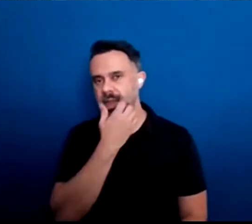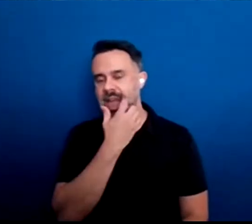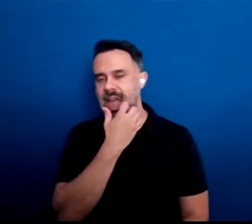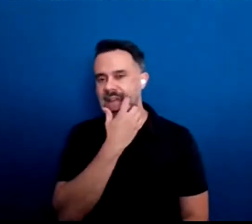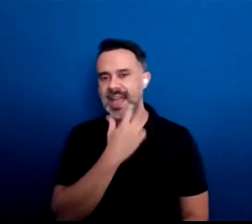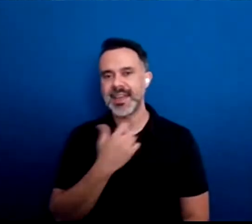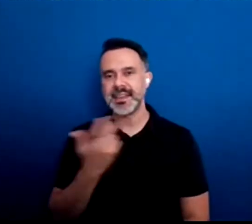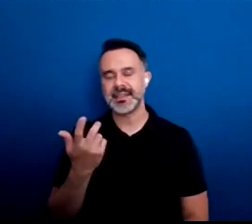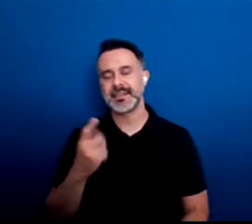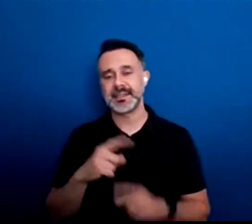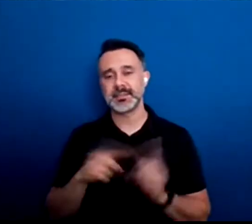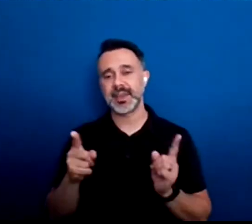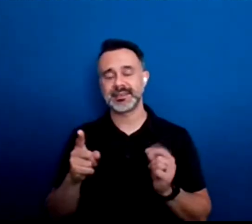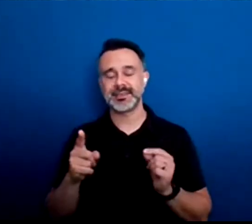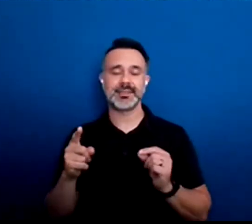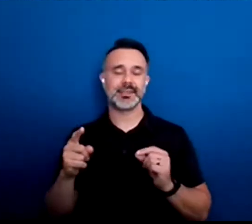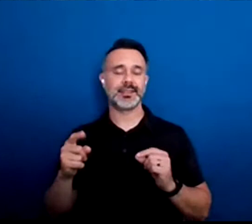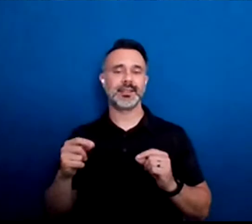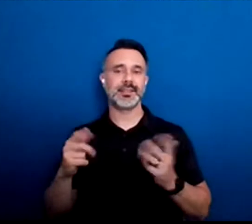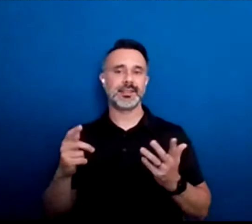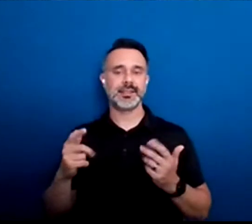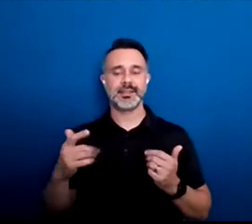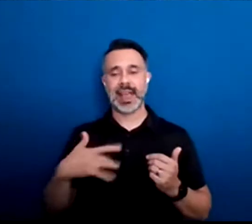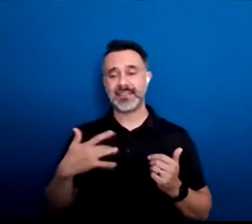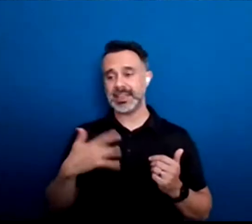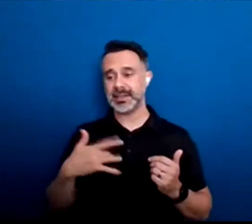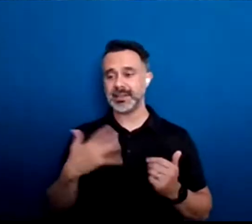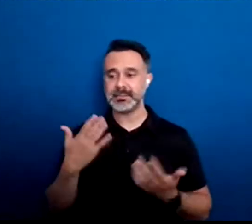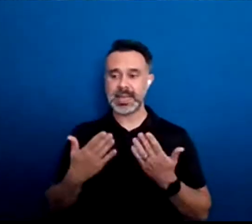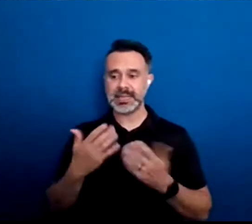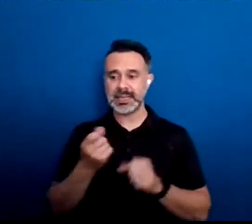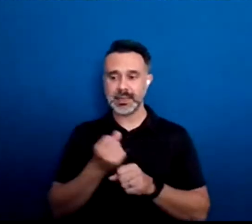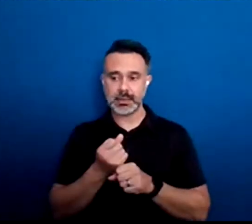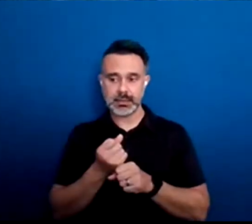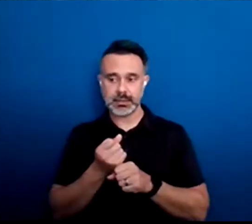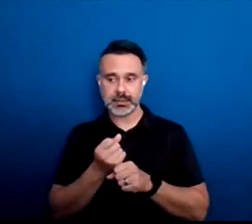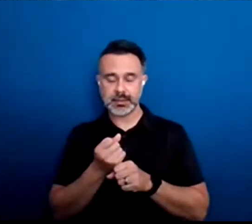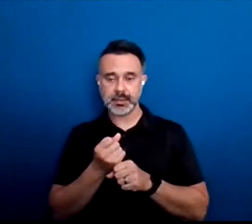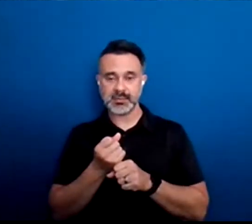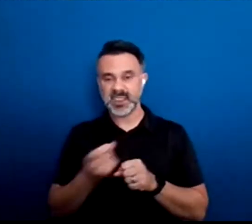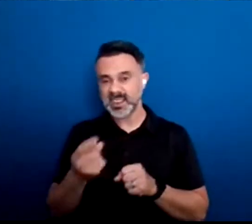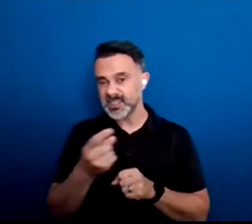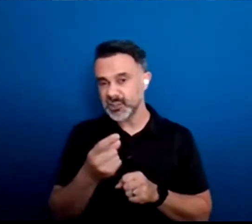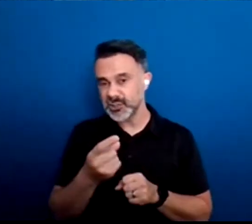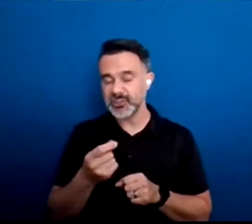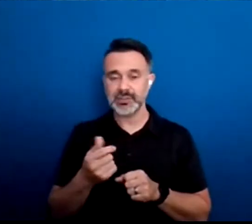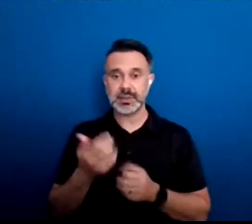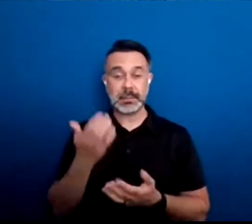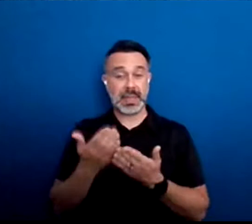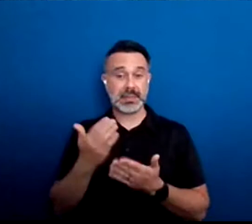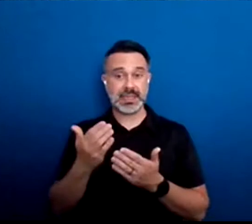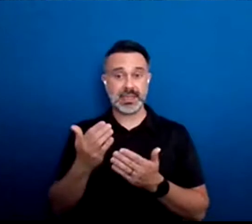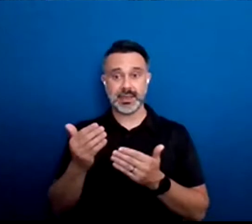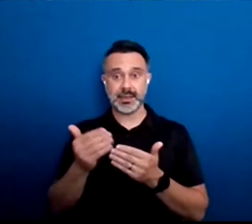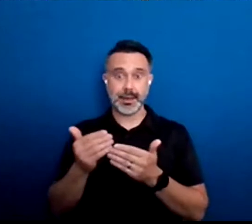I'm just going to say, give it another year, maybe, maybe a little longer than that if things